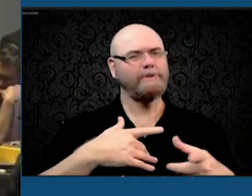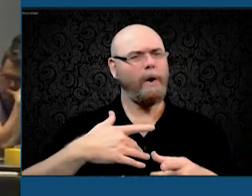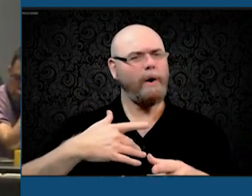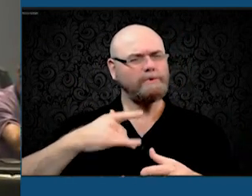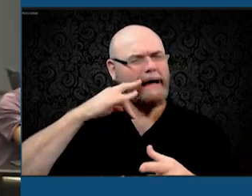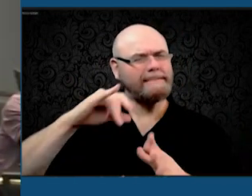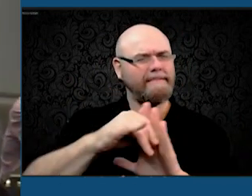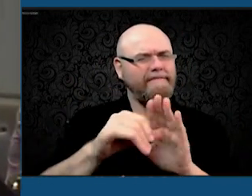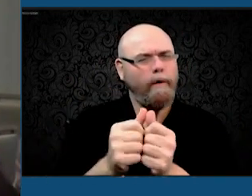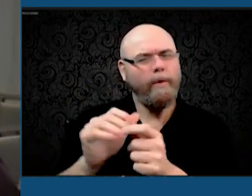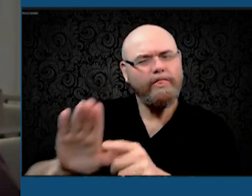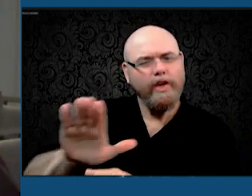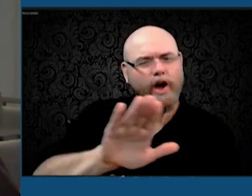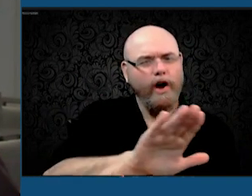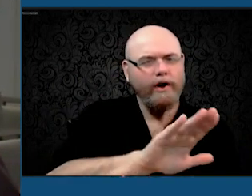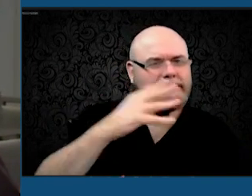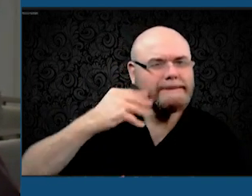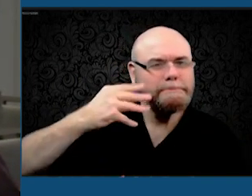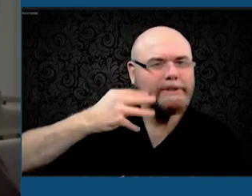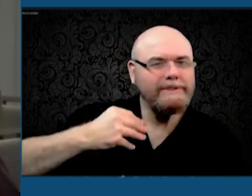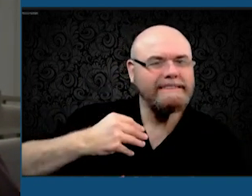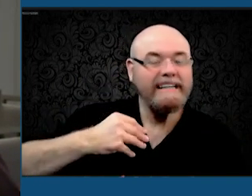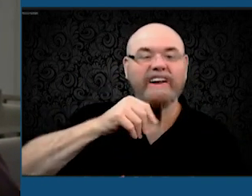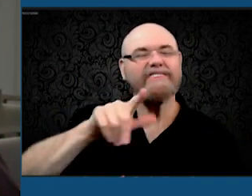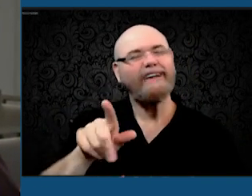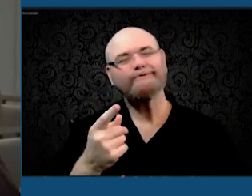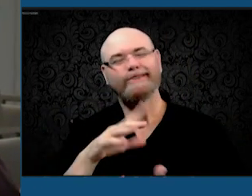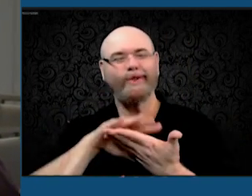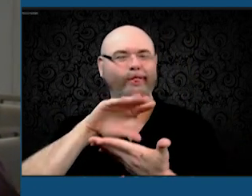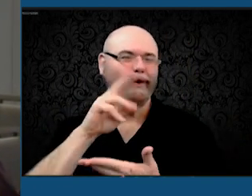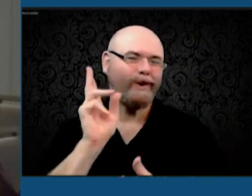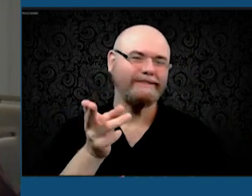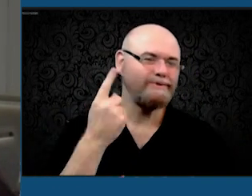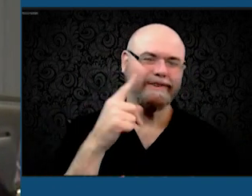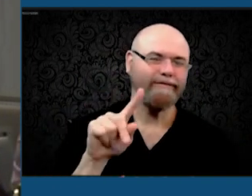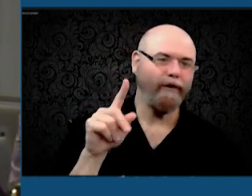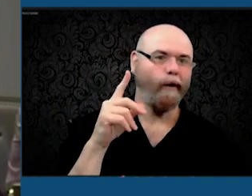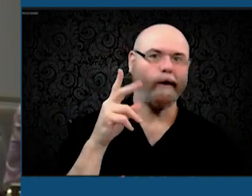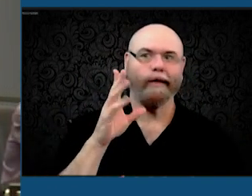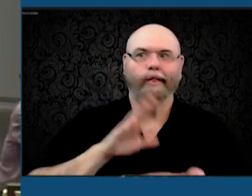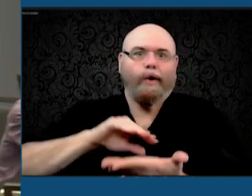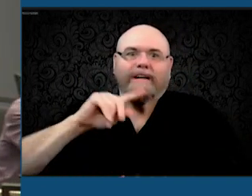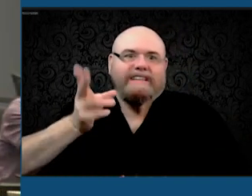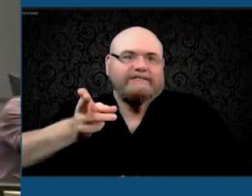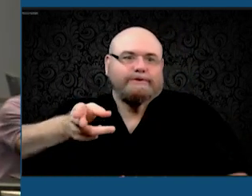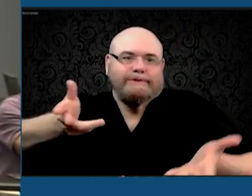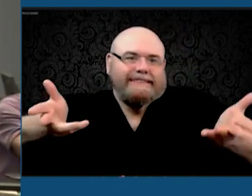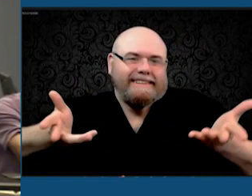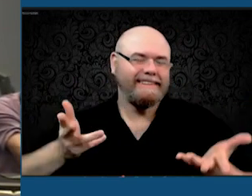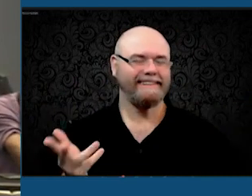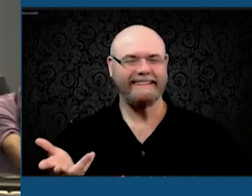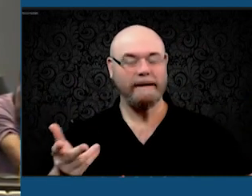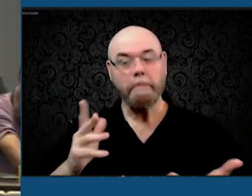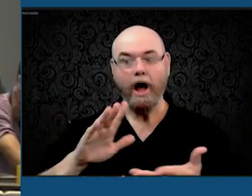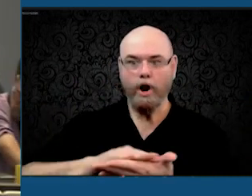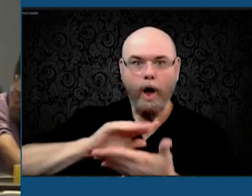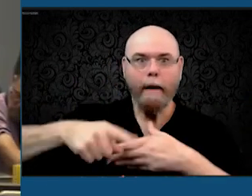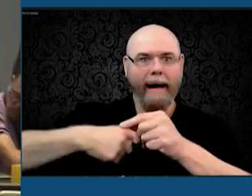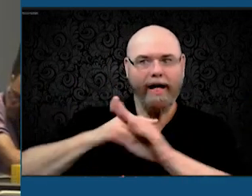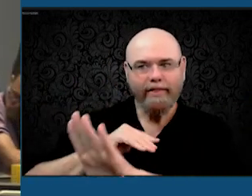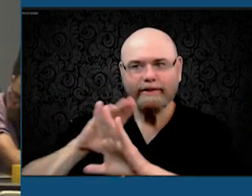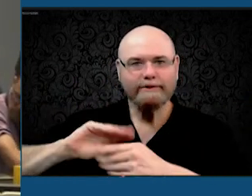characters, not just learn history for history's sake. And we worked together. When I was in